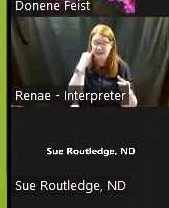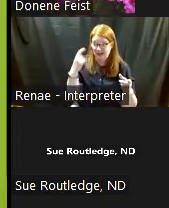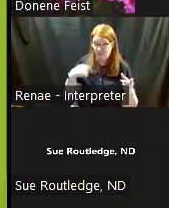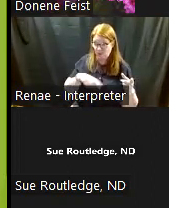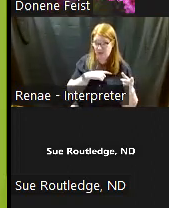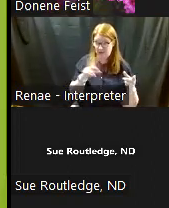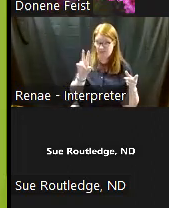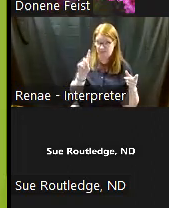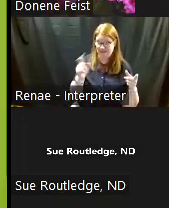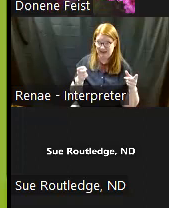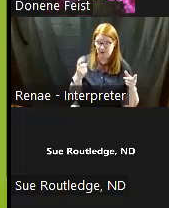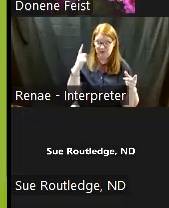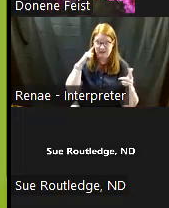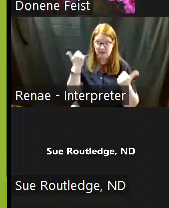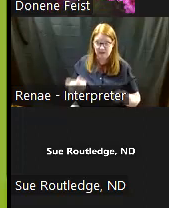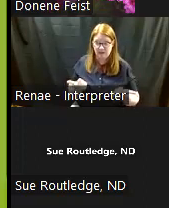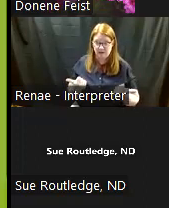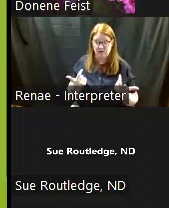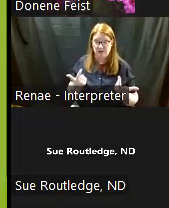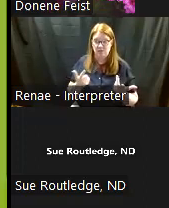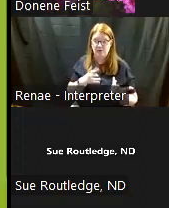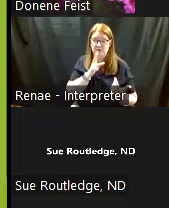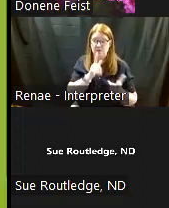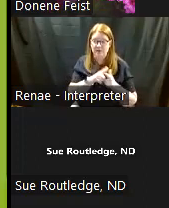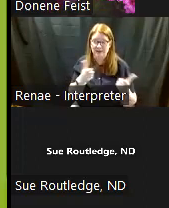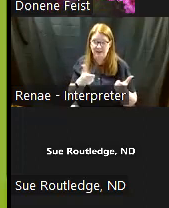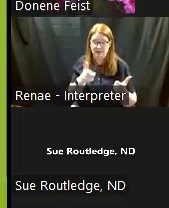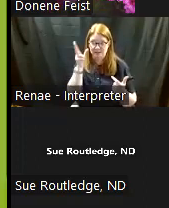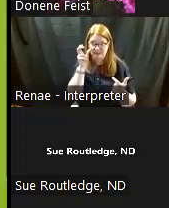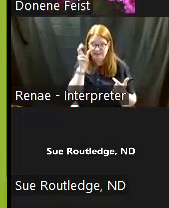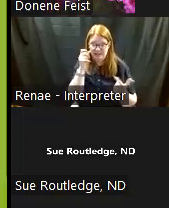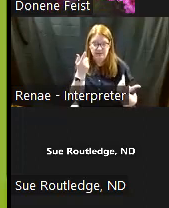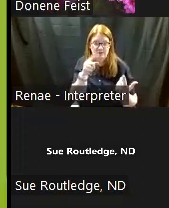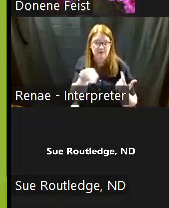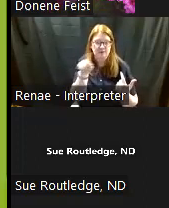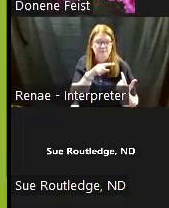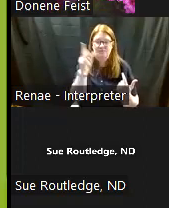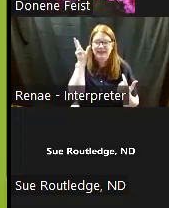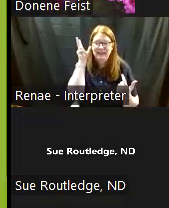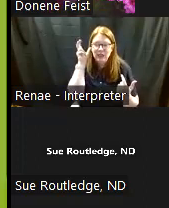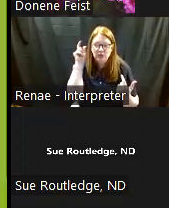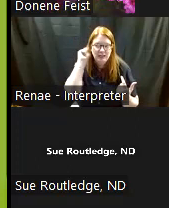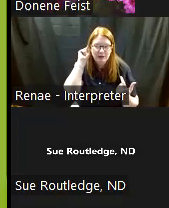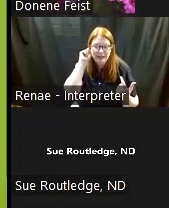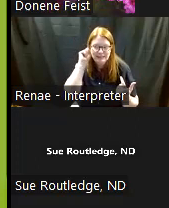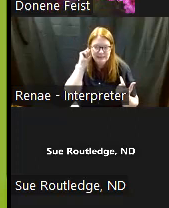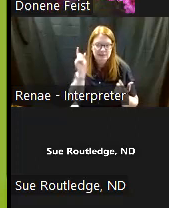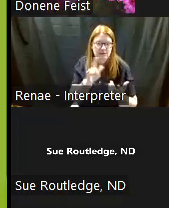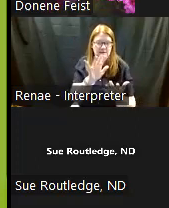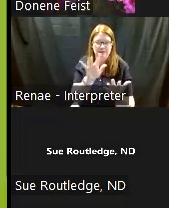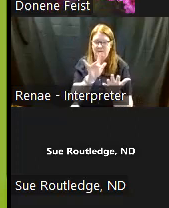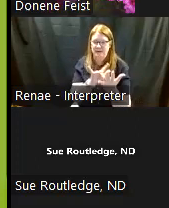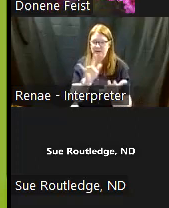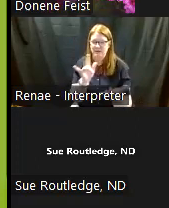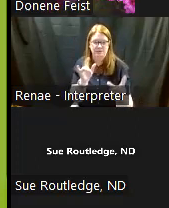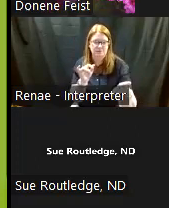hearing loss, we want to use spoken language and listening. We're going to start with hearing aids. So these are just pictures. The middle there's some hearing aids